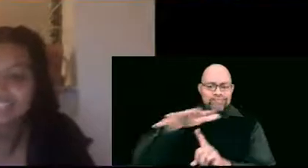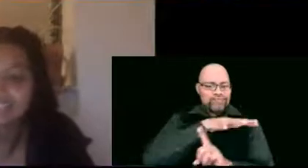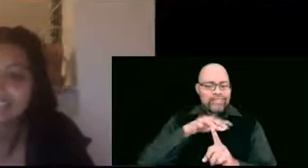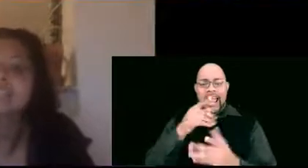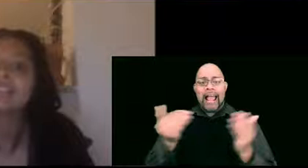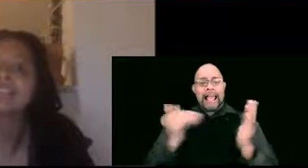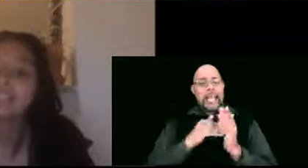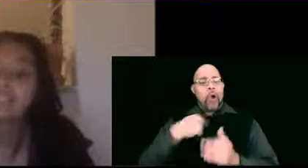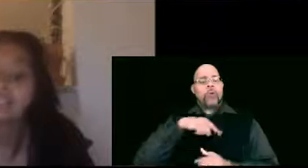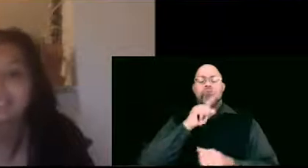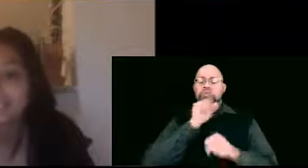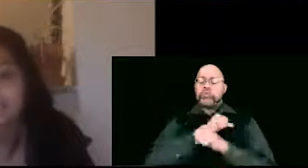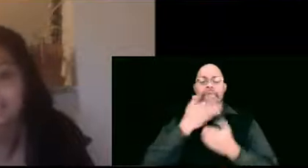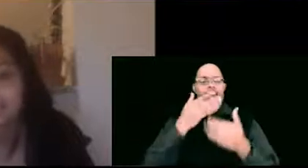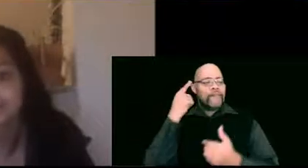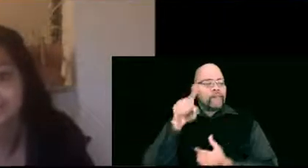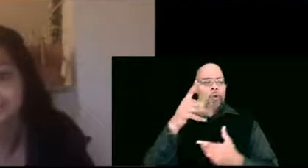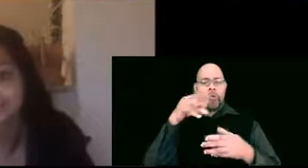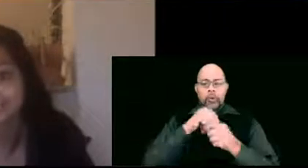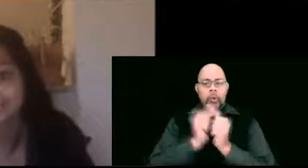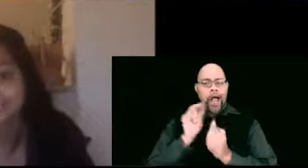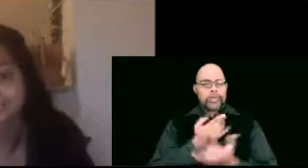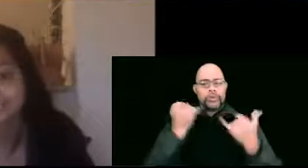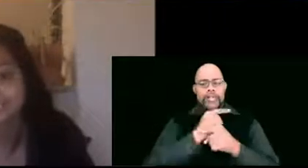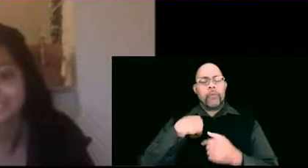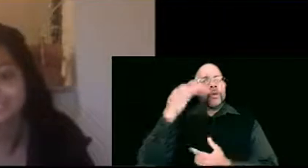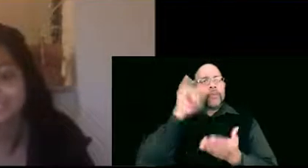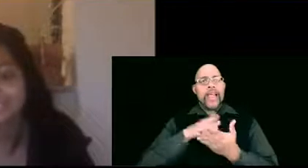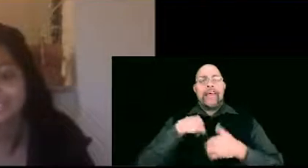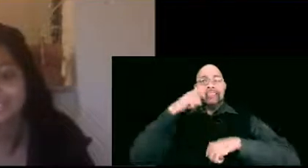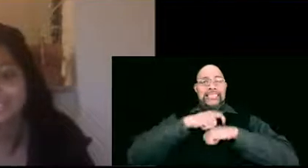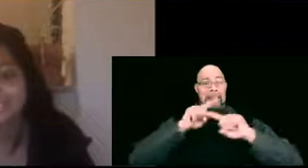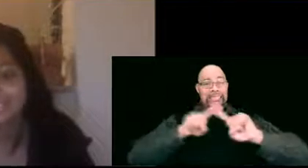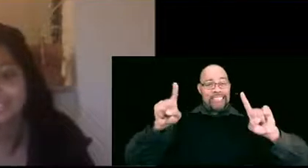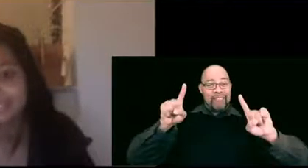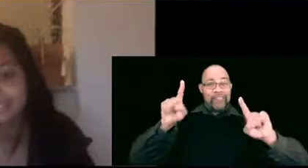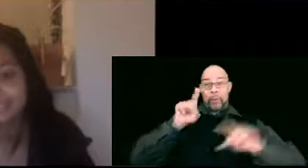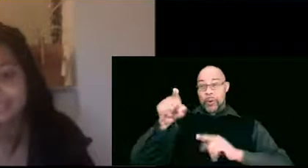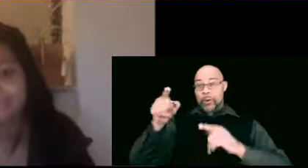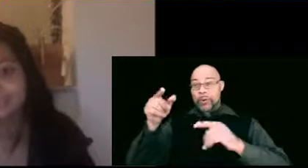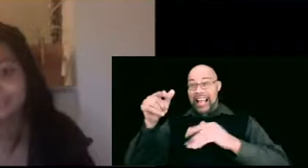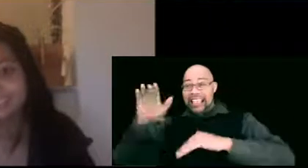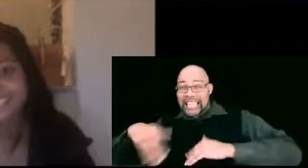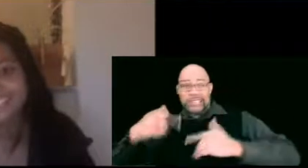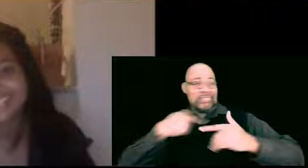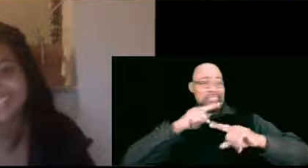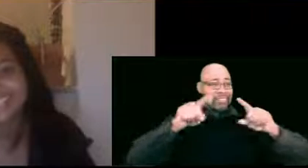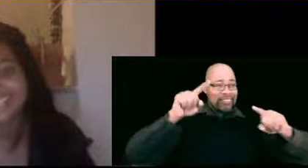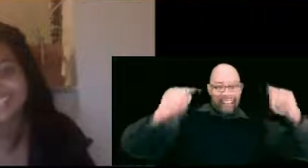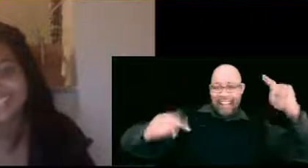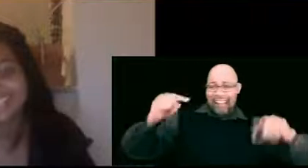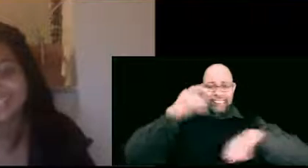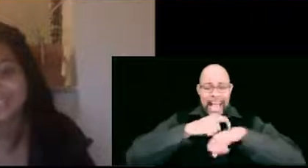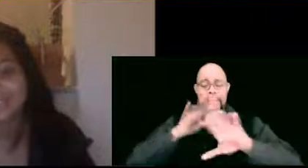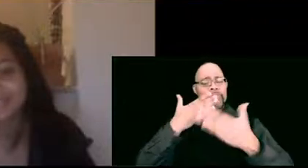this arena. And once again, we truly thank you for being with us today. We know that there's a time difference in where you are versus where we